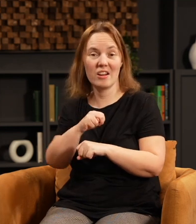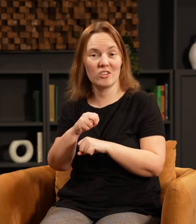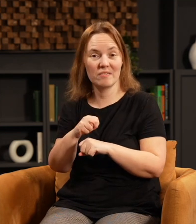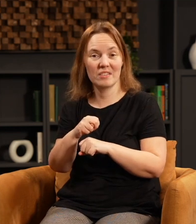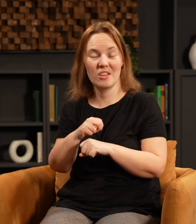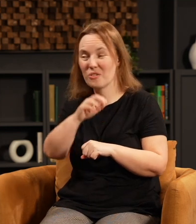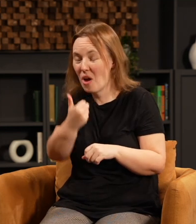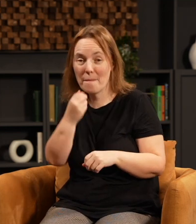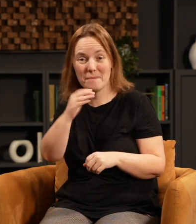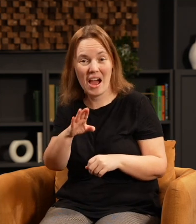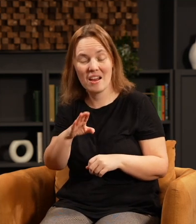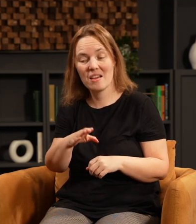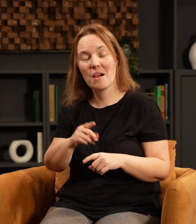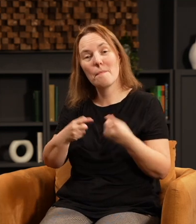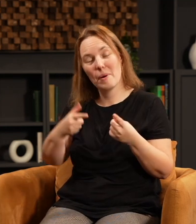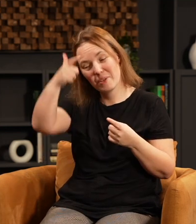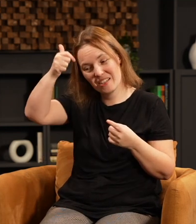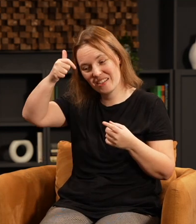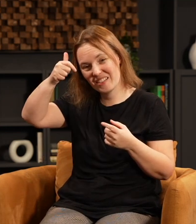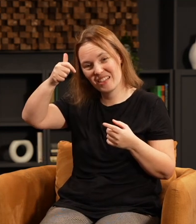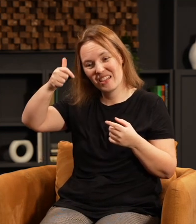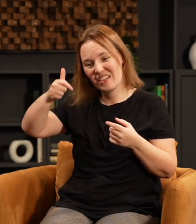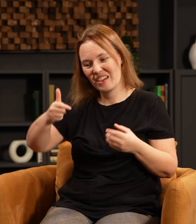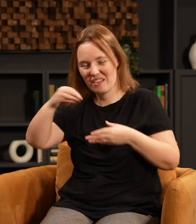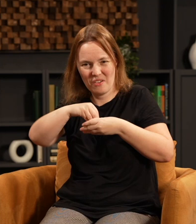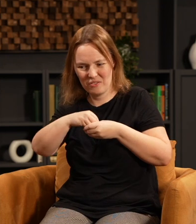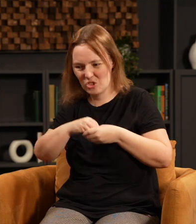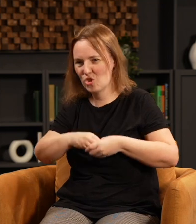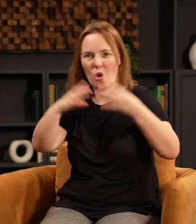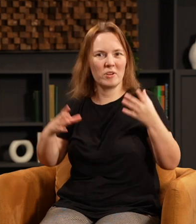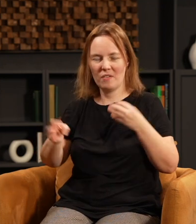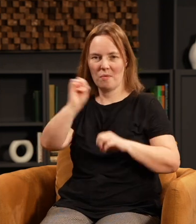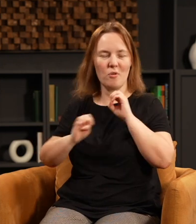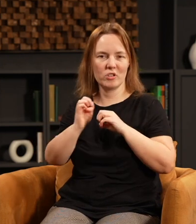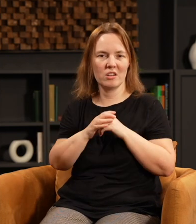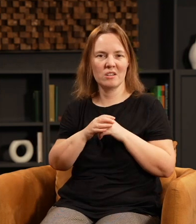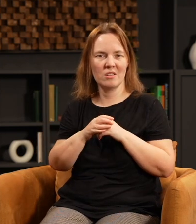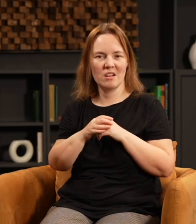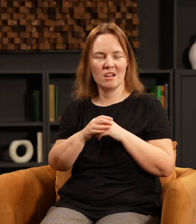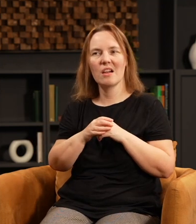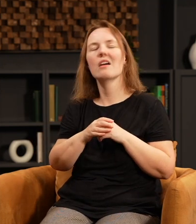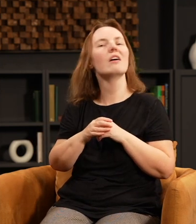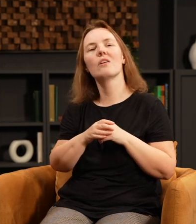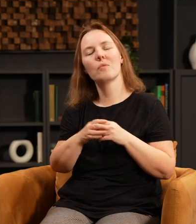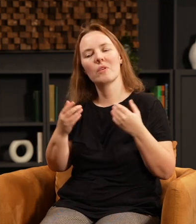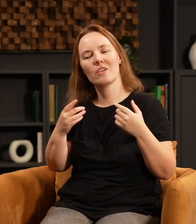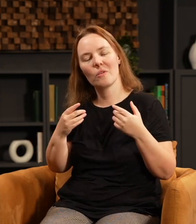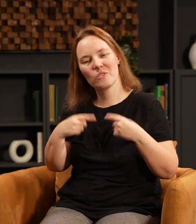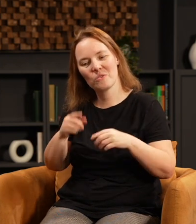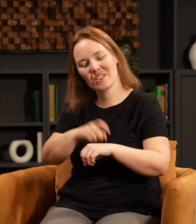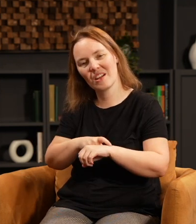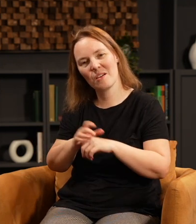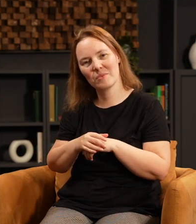bad, but because they involve so much of our emotion and just sometimes our emotions are so raw when we're going through these times, is